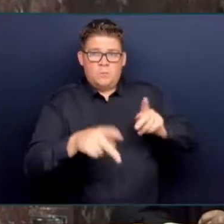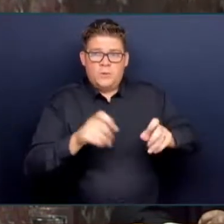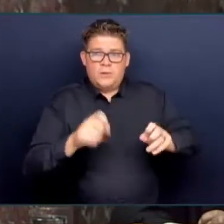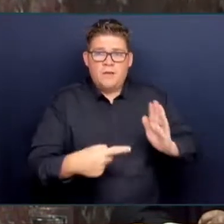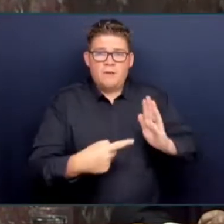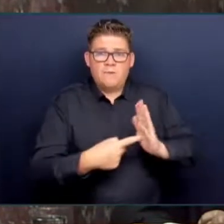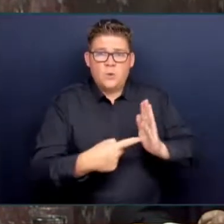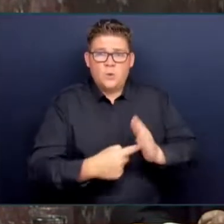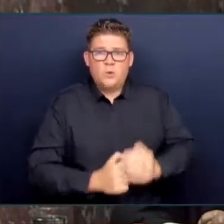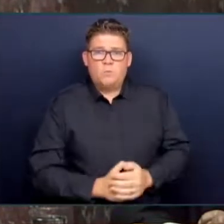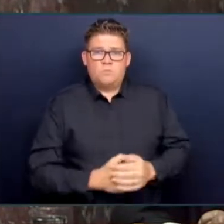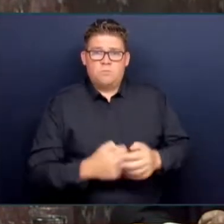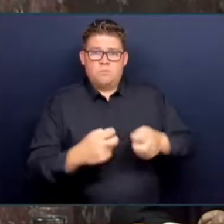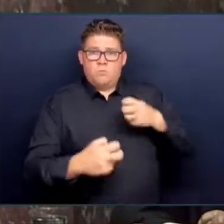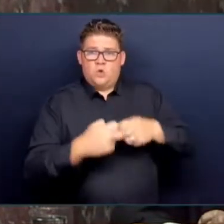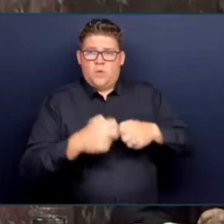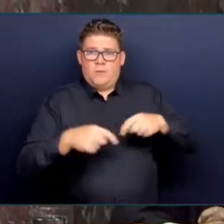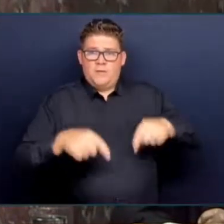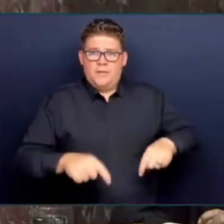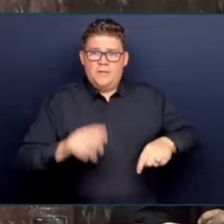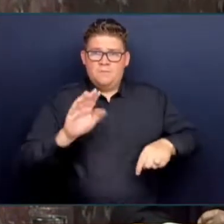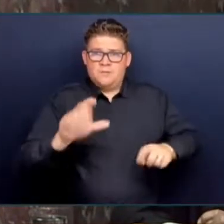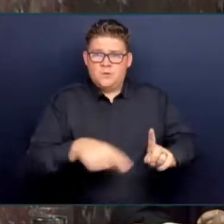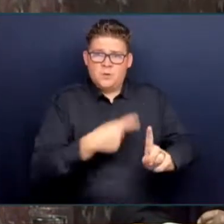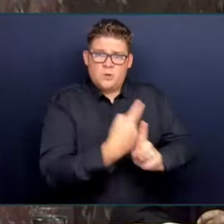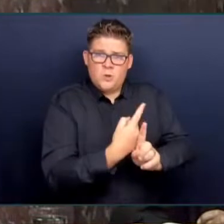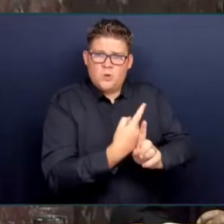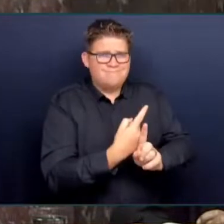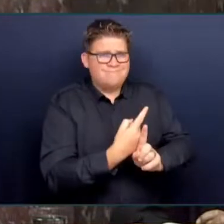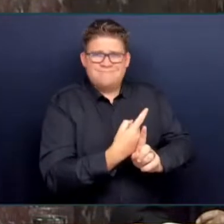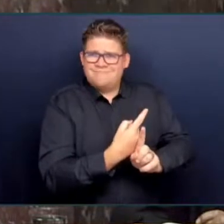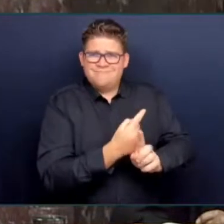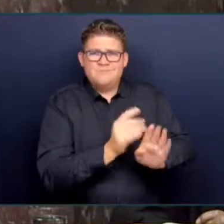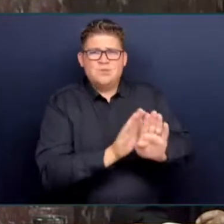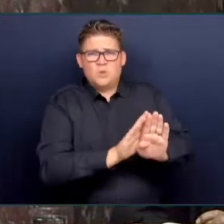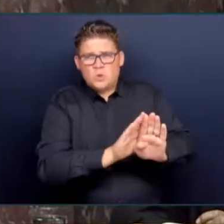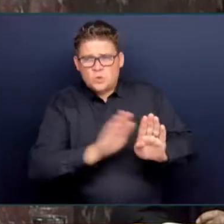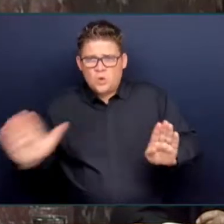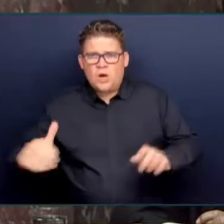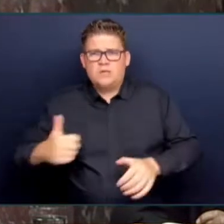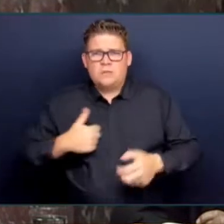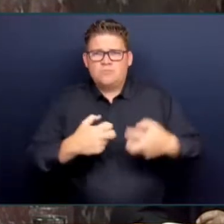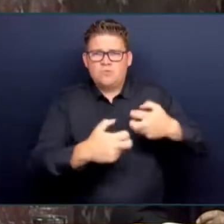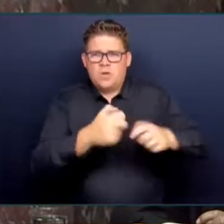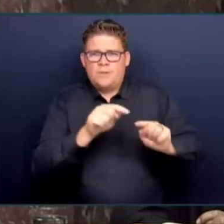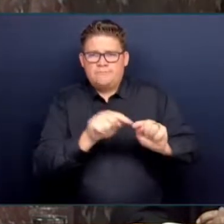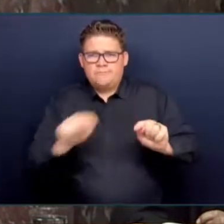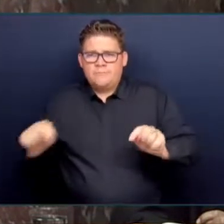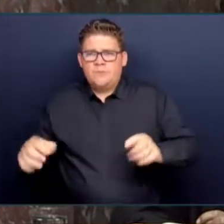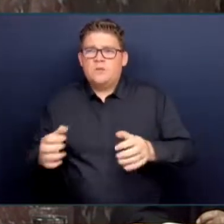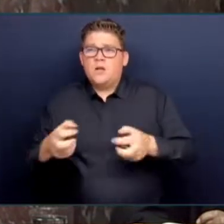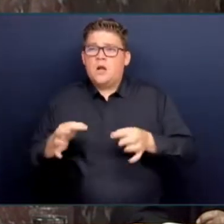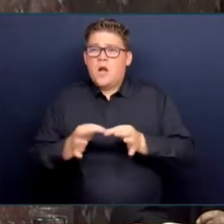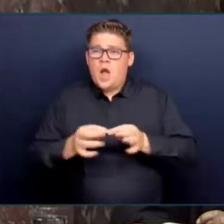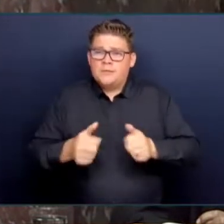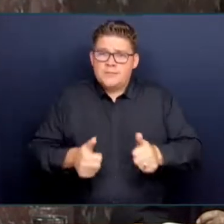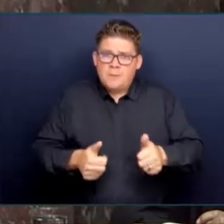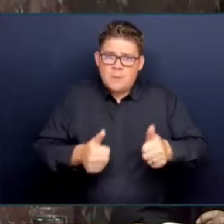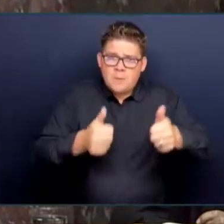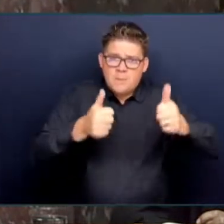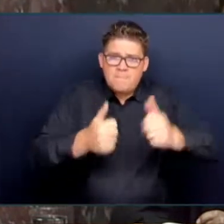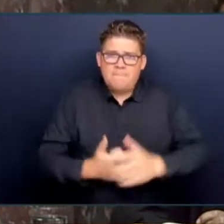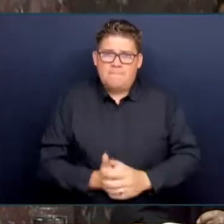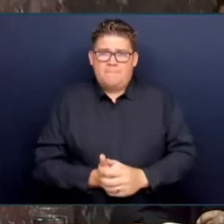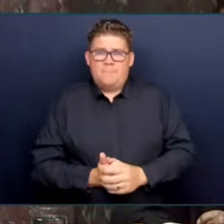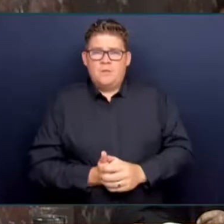costs, exacerbated by global inflation and exacerbated by a record population growth in our province, because people are